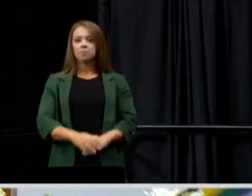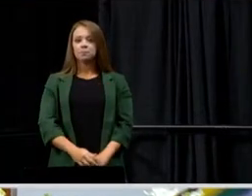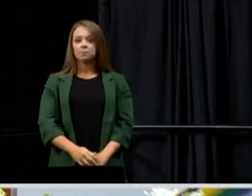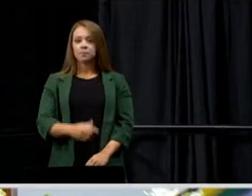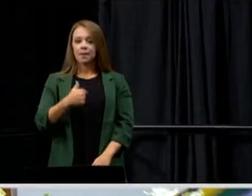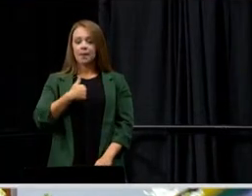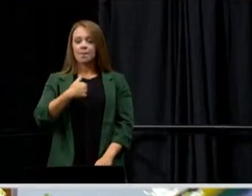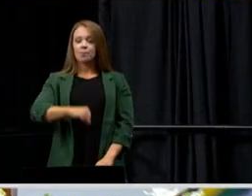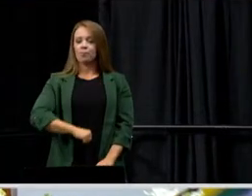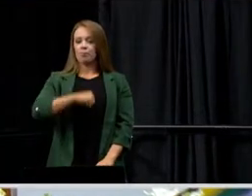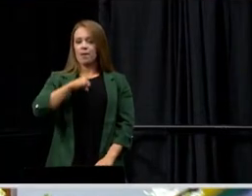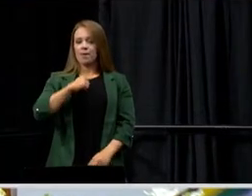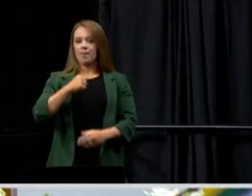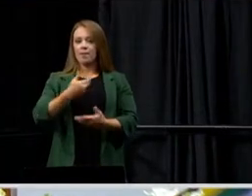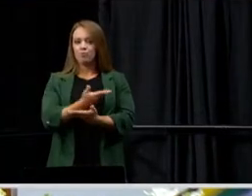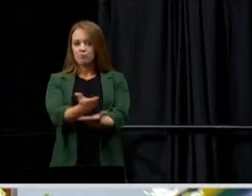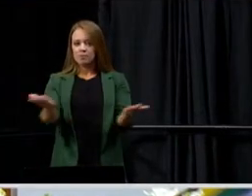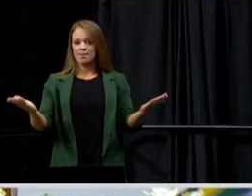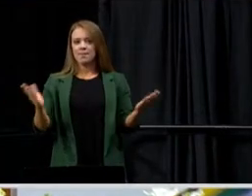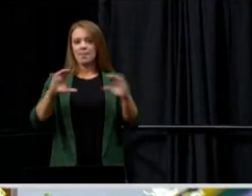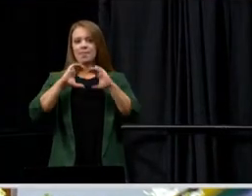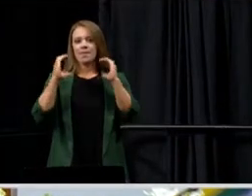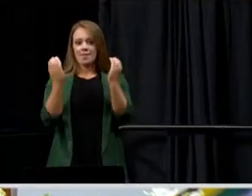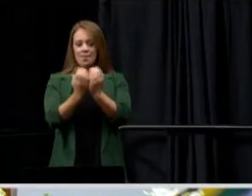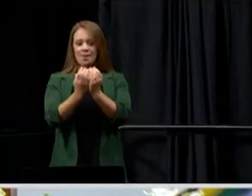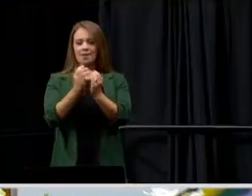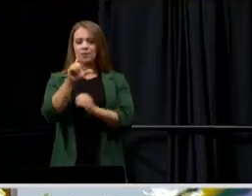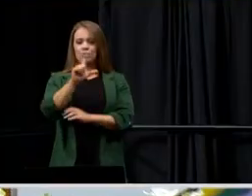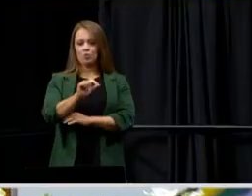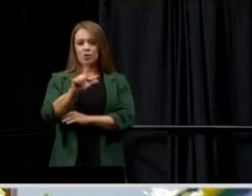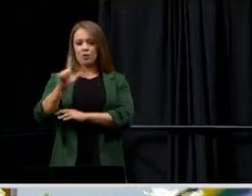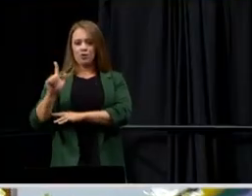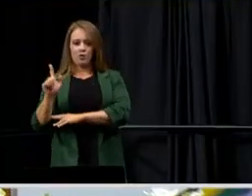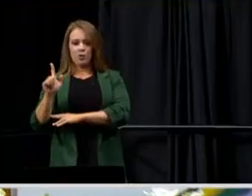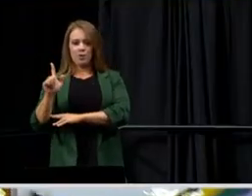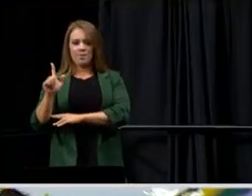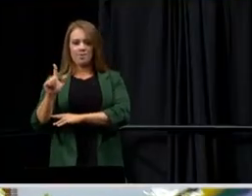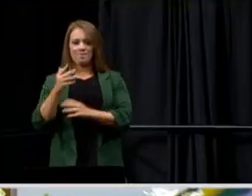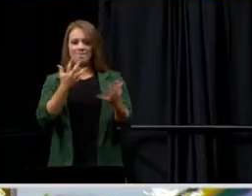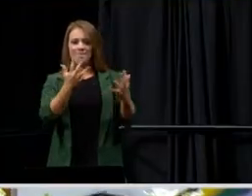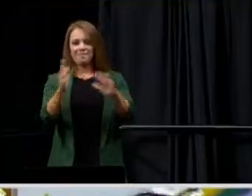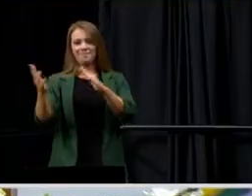proudly present to you the class of 2021.